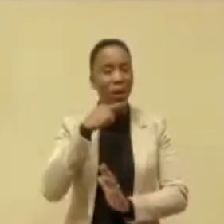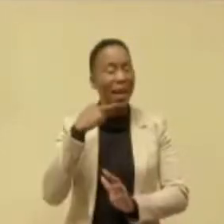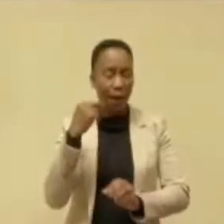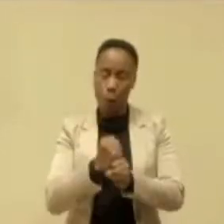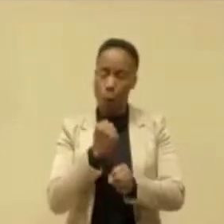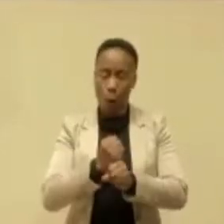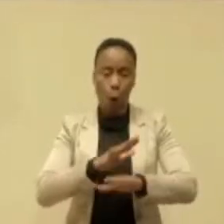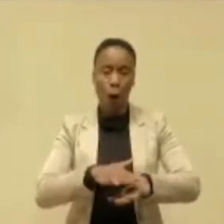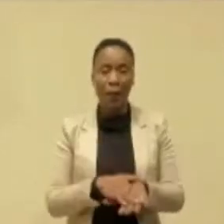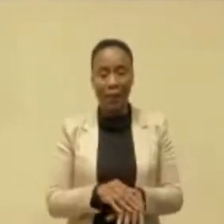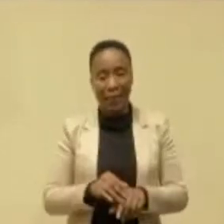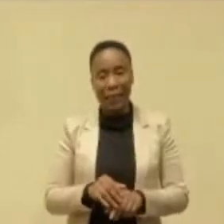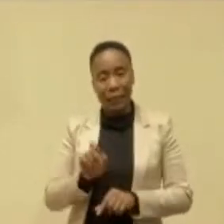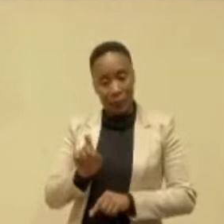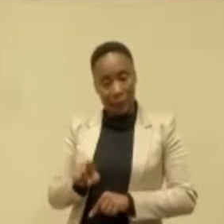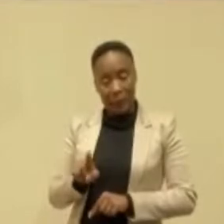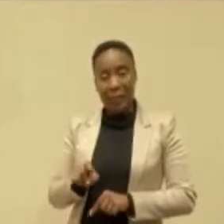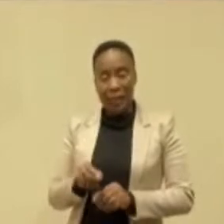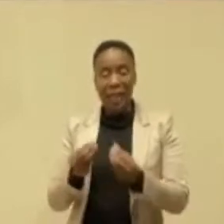we have indicated